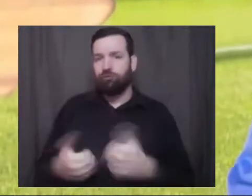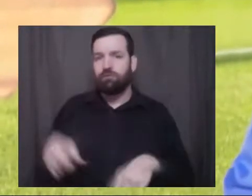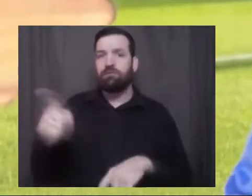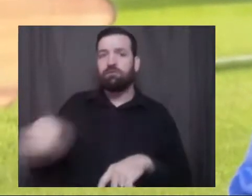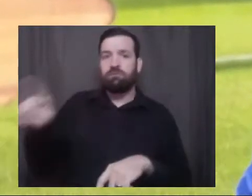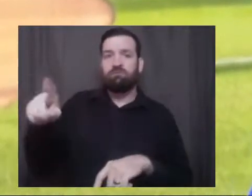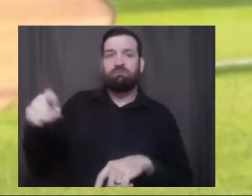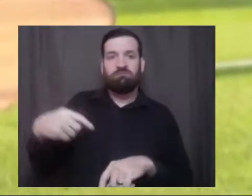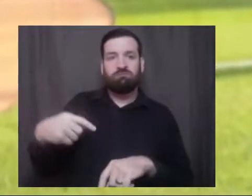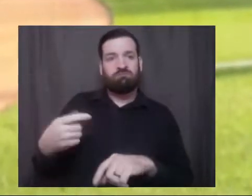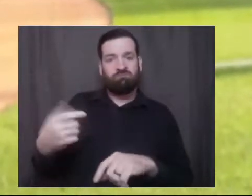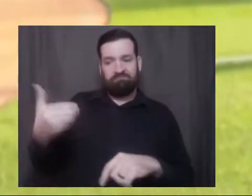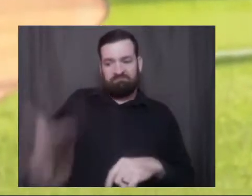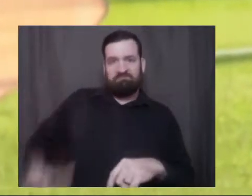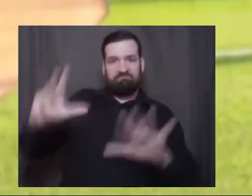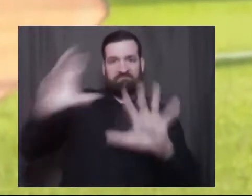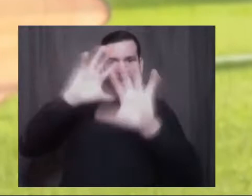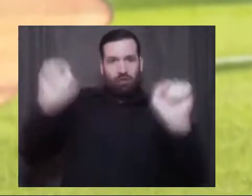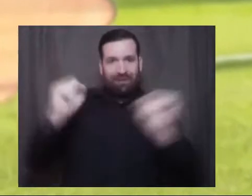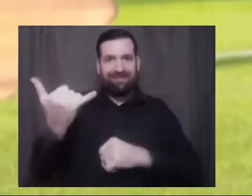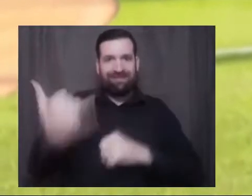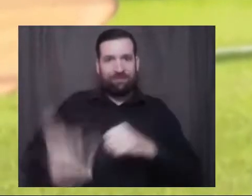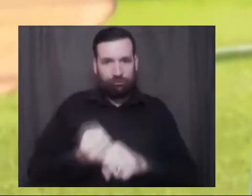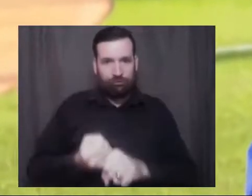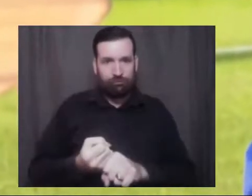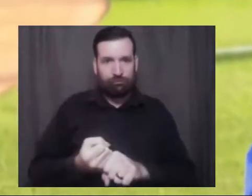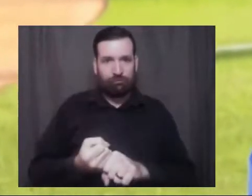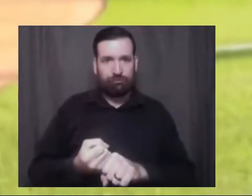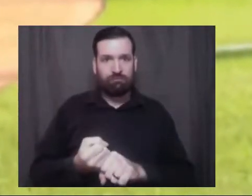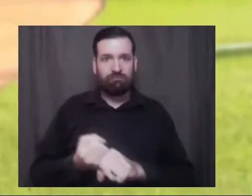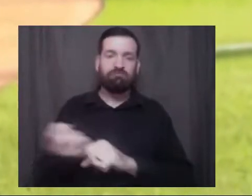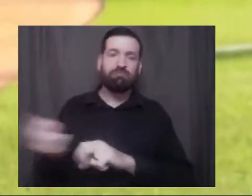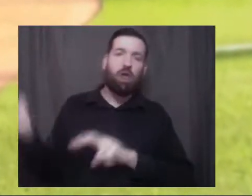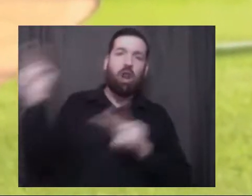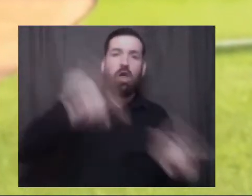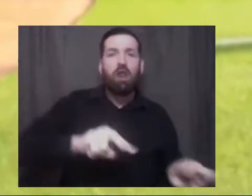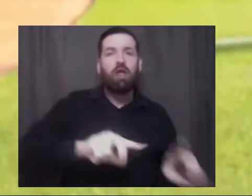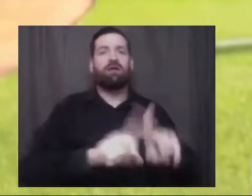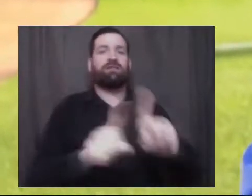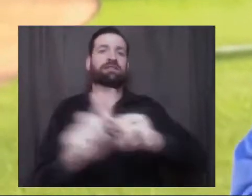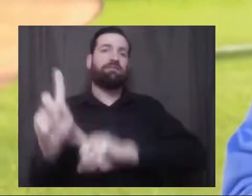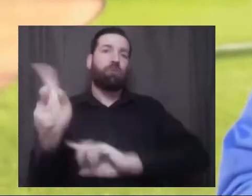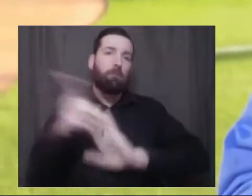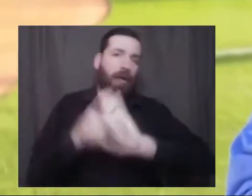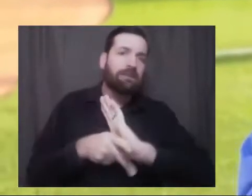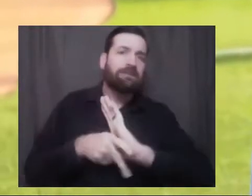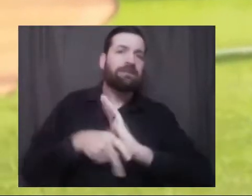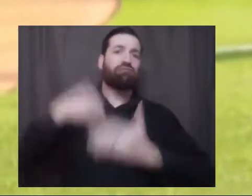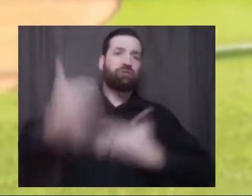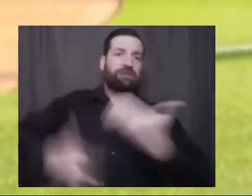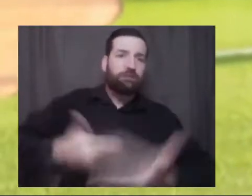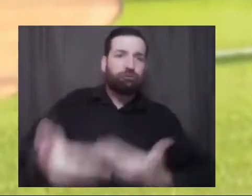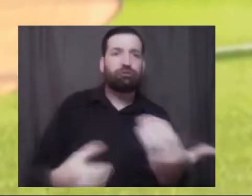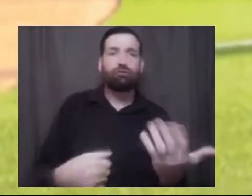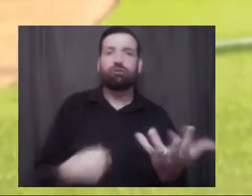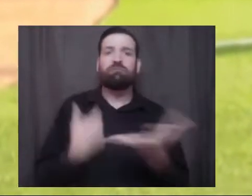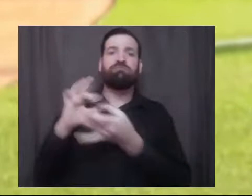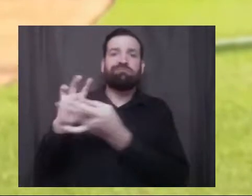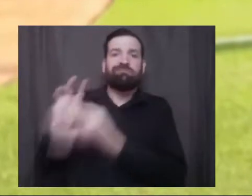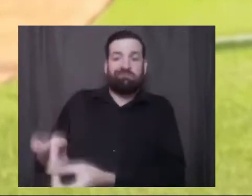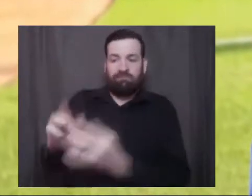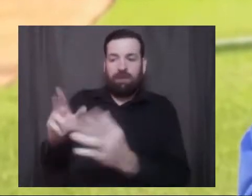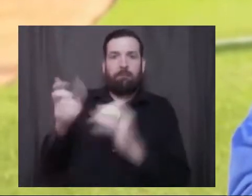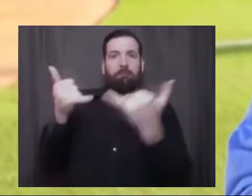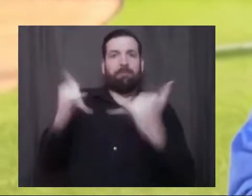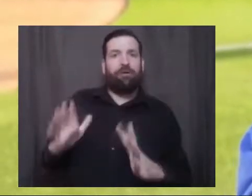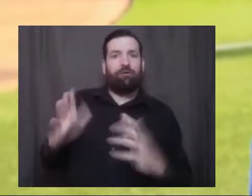this year. So a lot of that has to do with looking at different policies and procedures as it has to do with the health of the players, not only